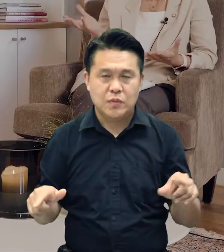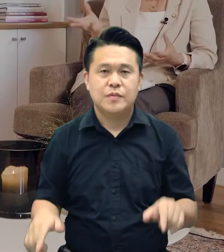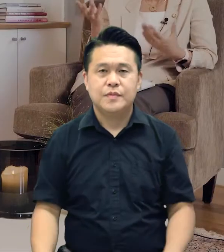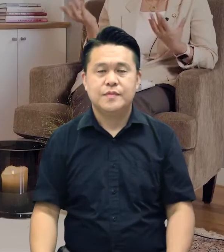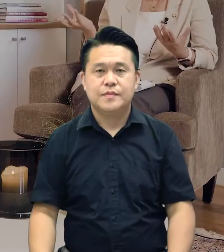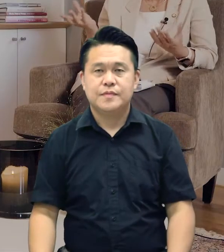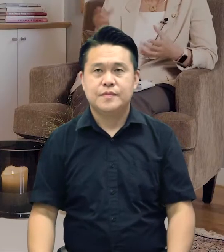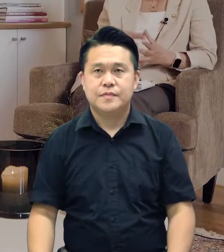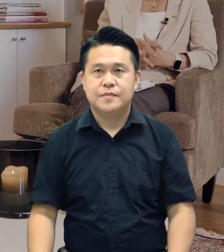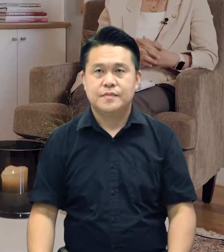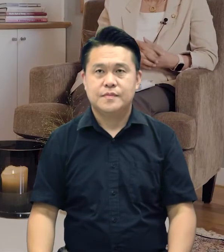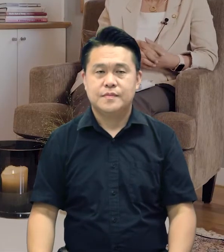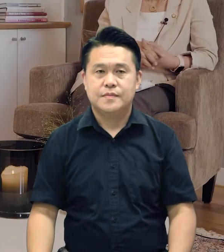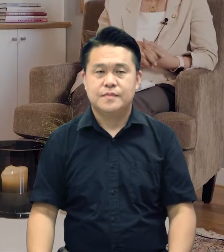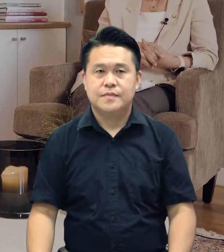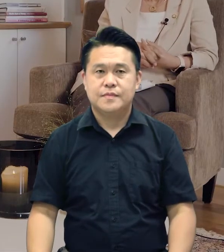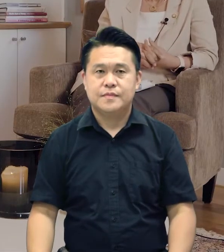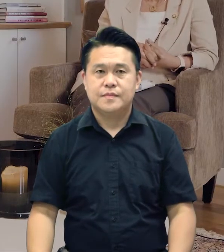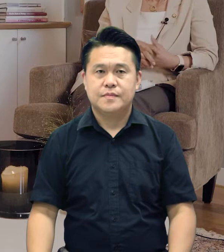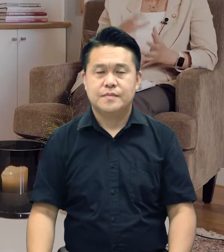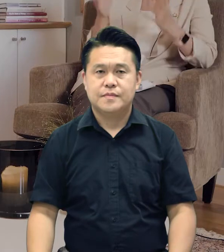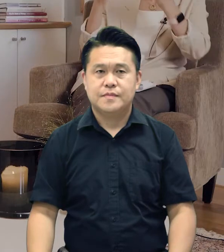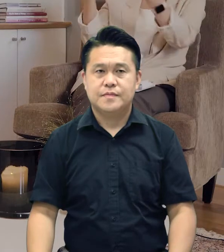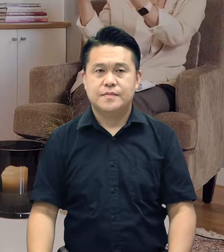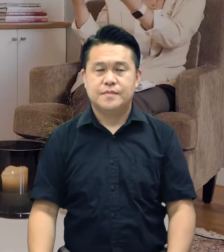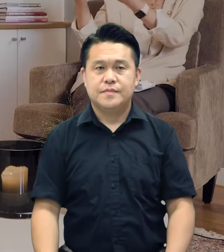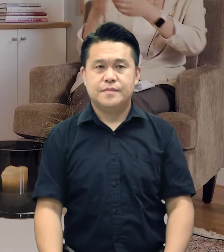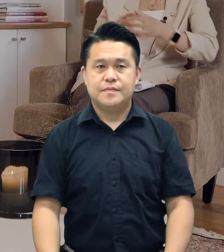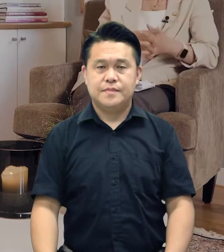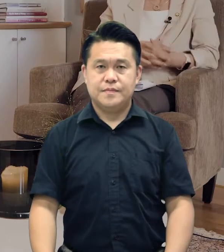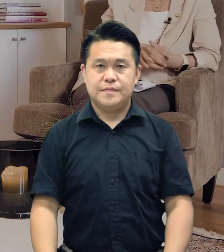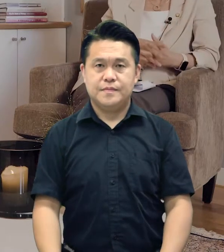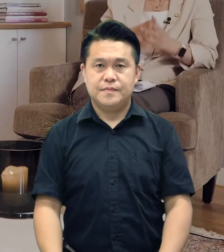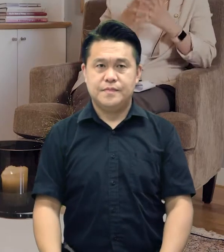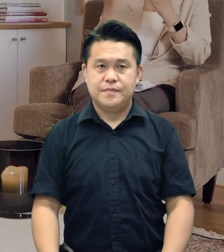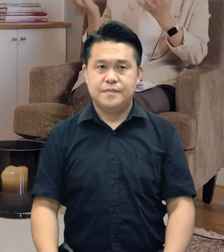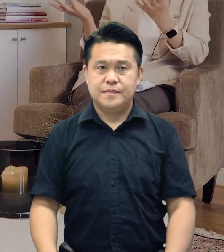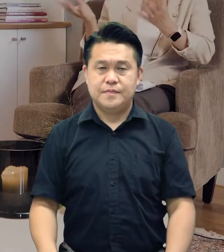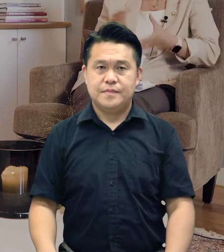handle this matter. Right. Those parents